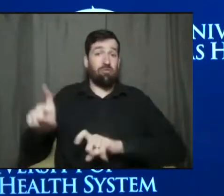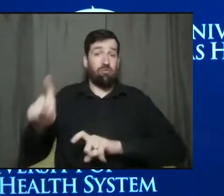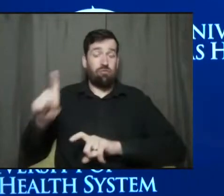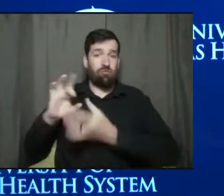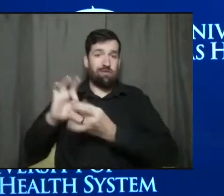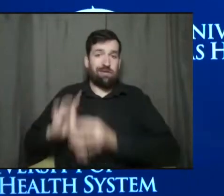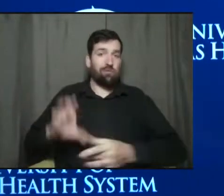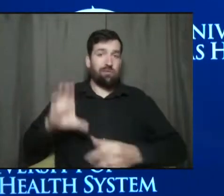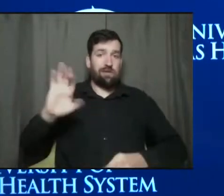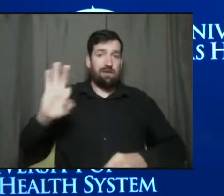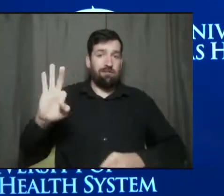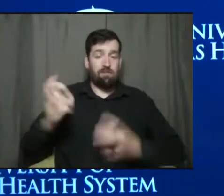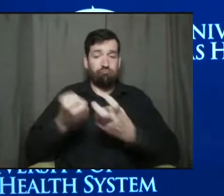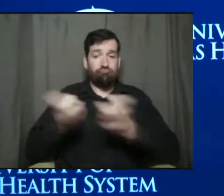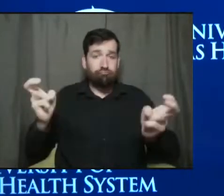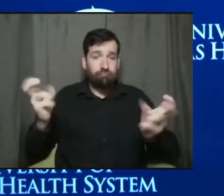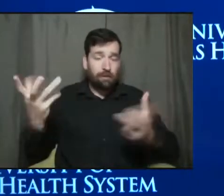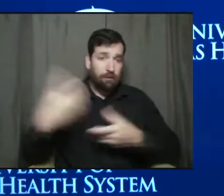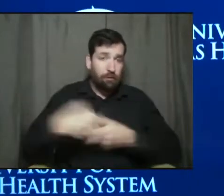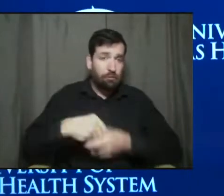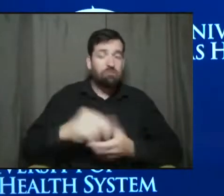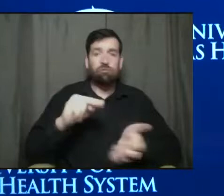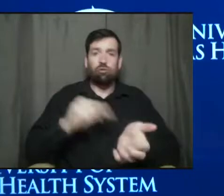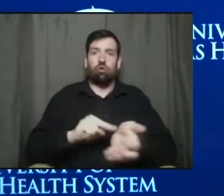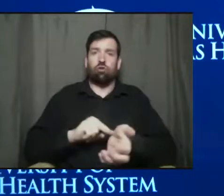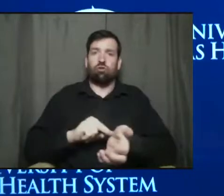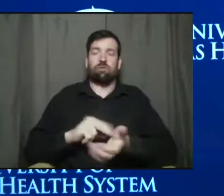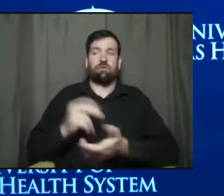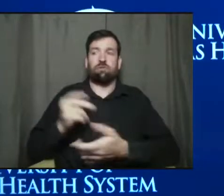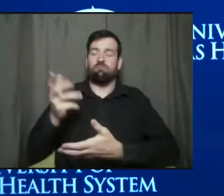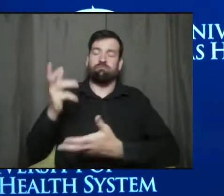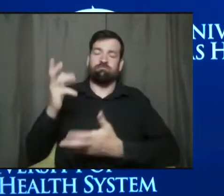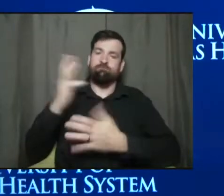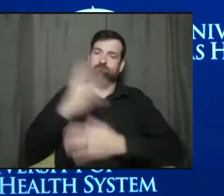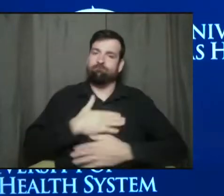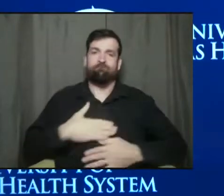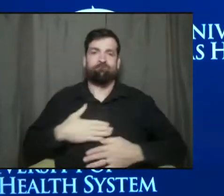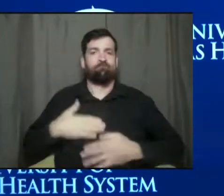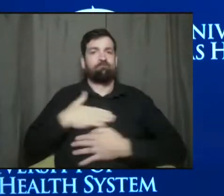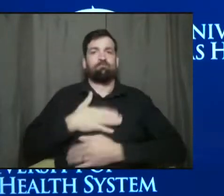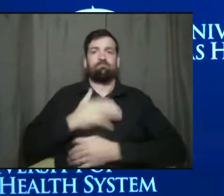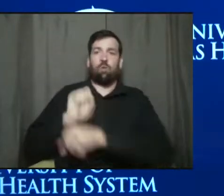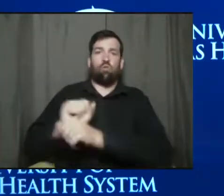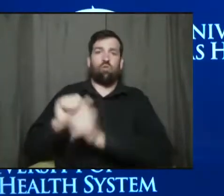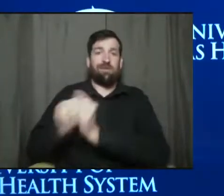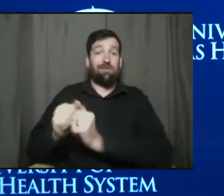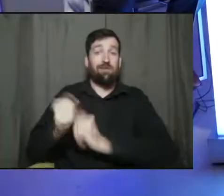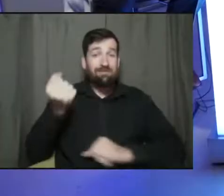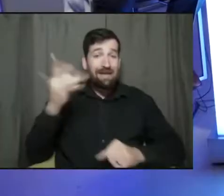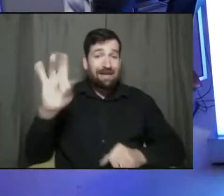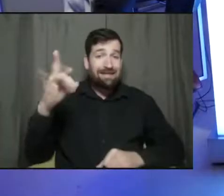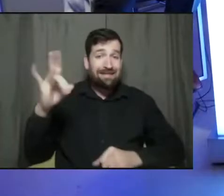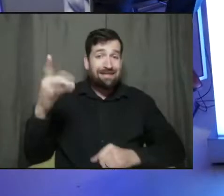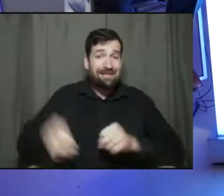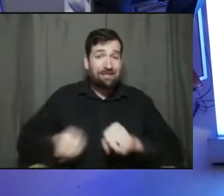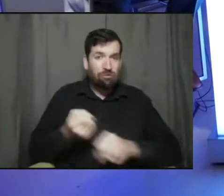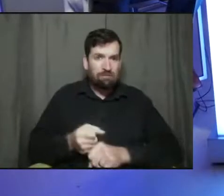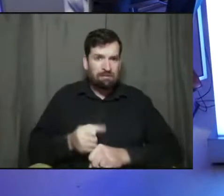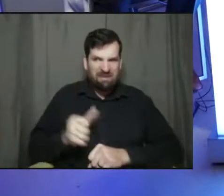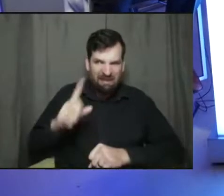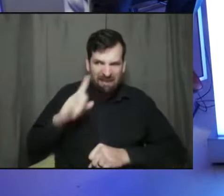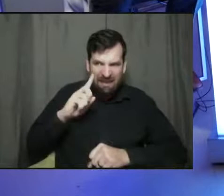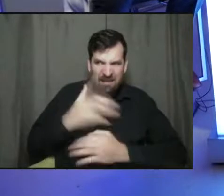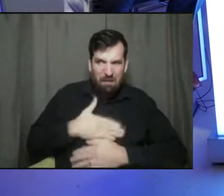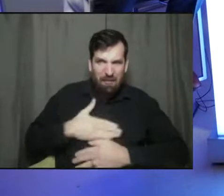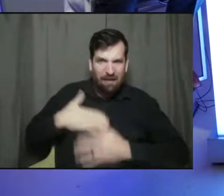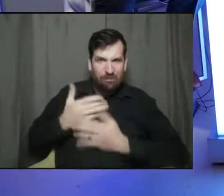experts includes the nurse with whom I have had the pleasure of working with for 18 years. I'm not sure she thinks it's a pleasure. This